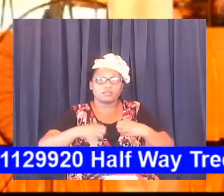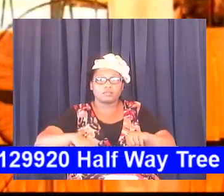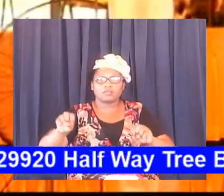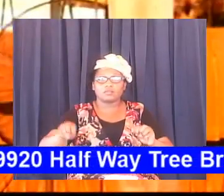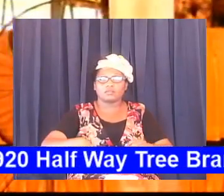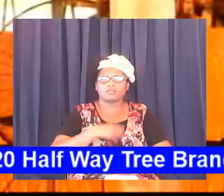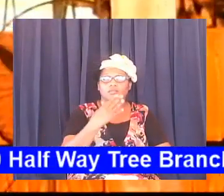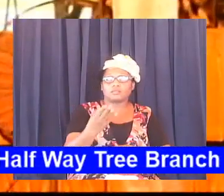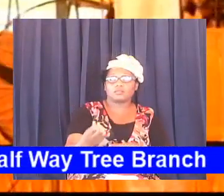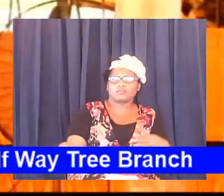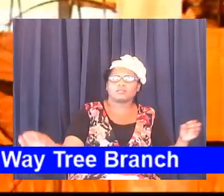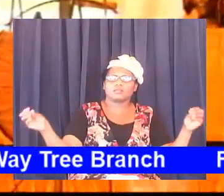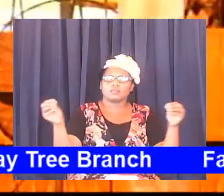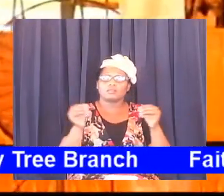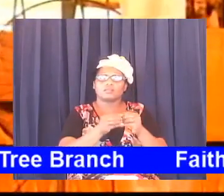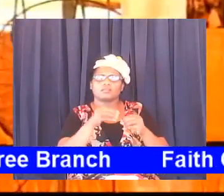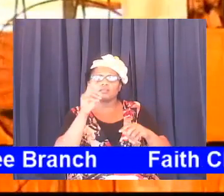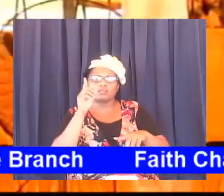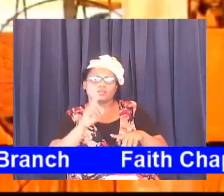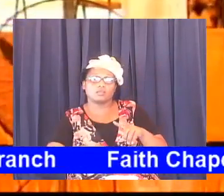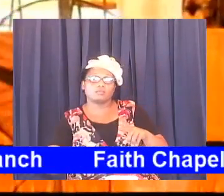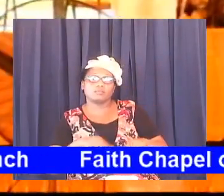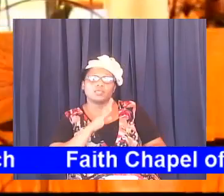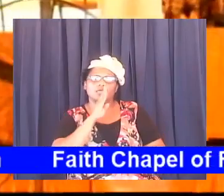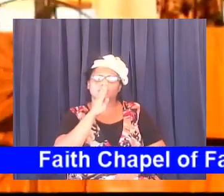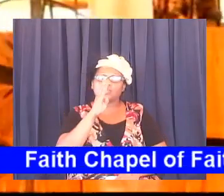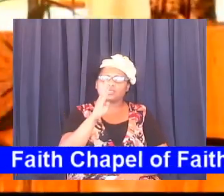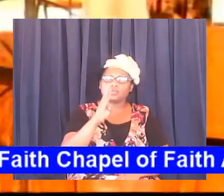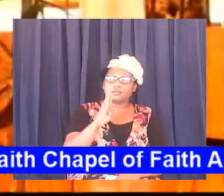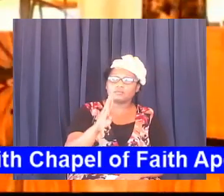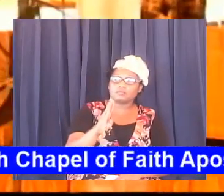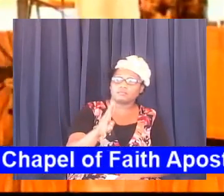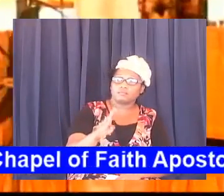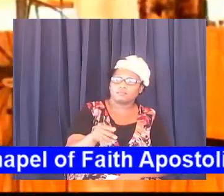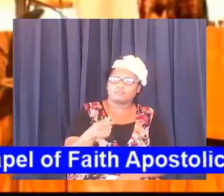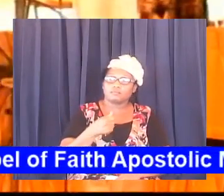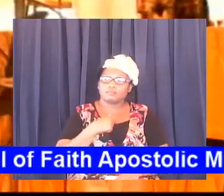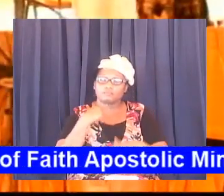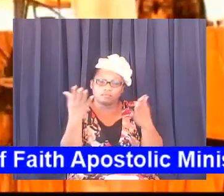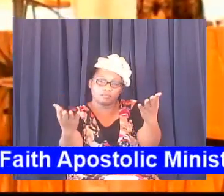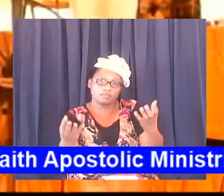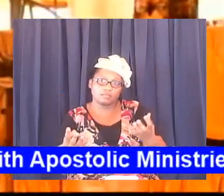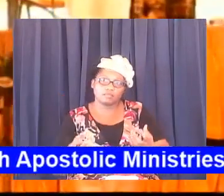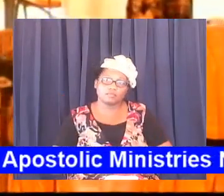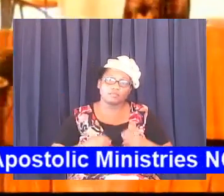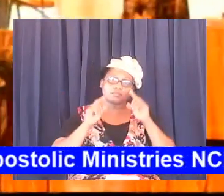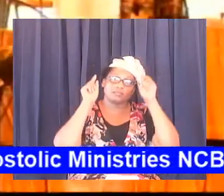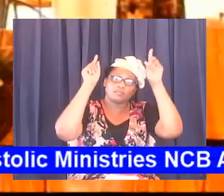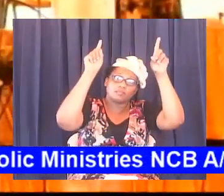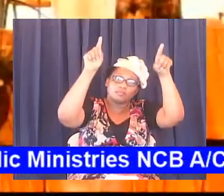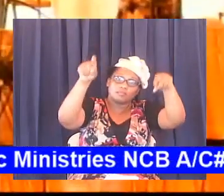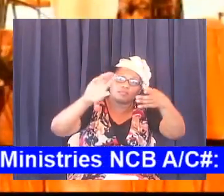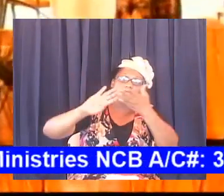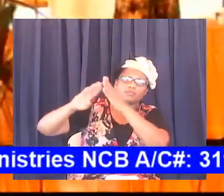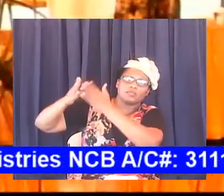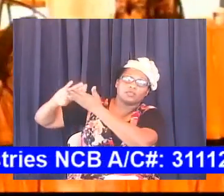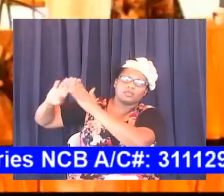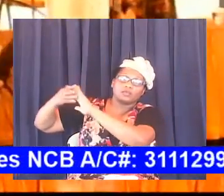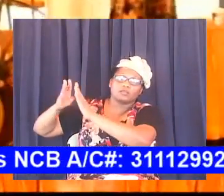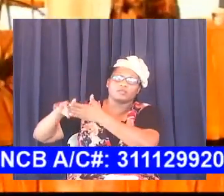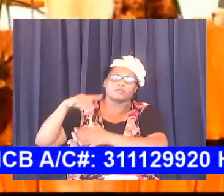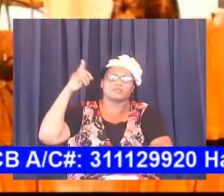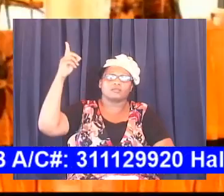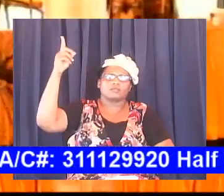be more. What will it be? I want to go to the city